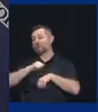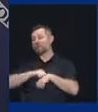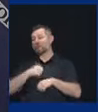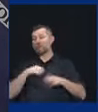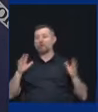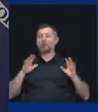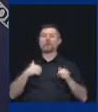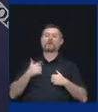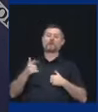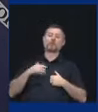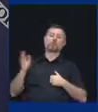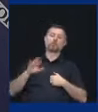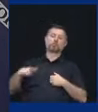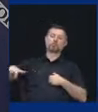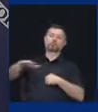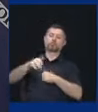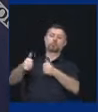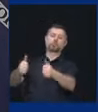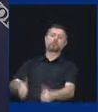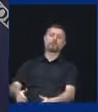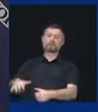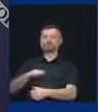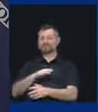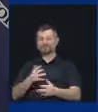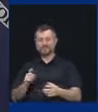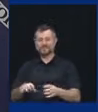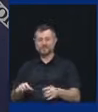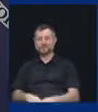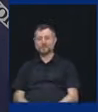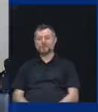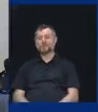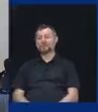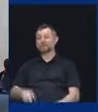It has to be addressed. I do not agree with defund the police.